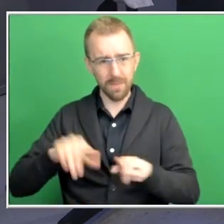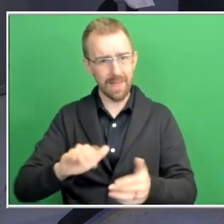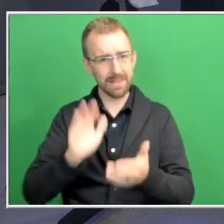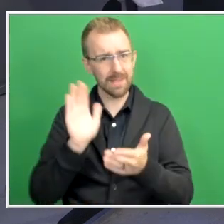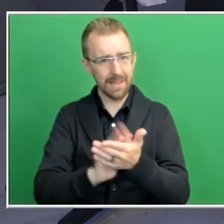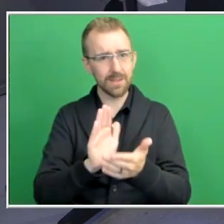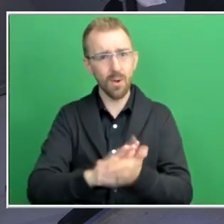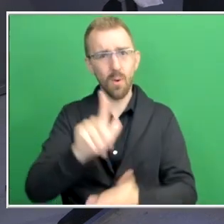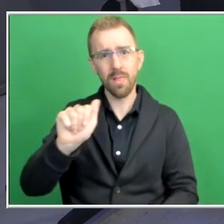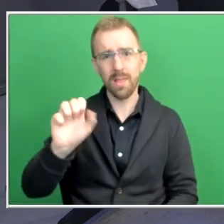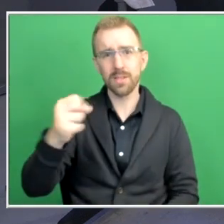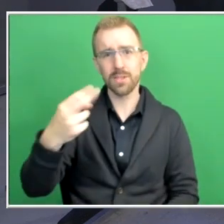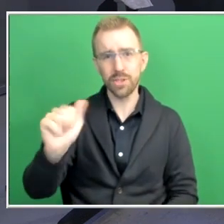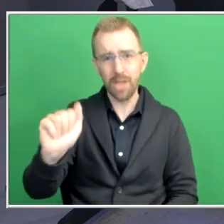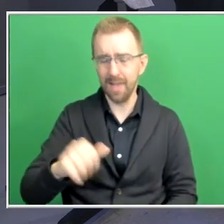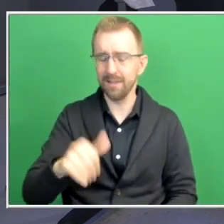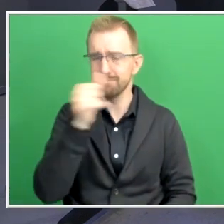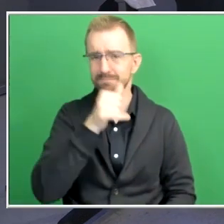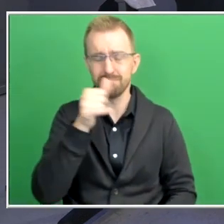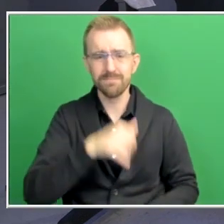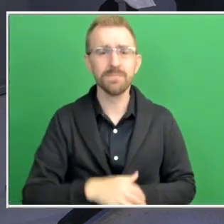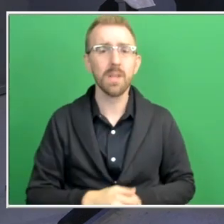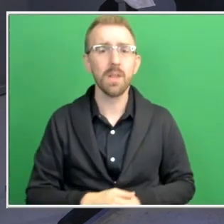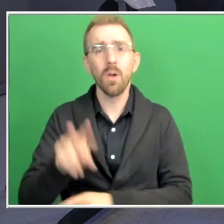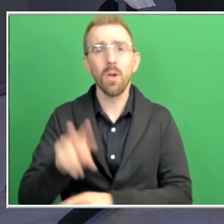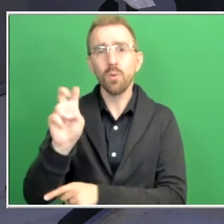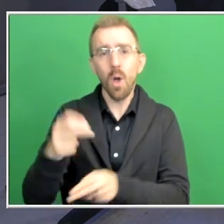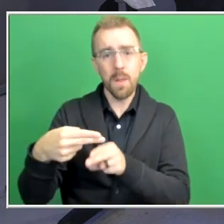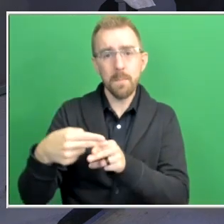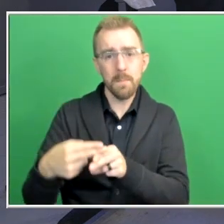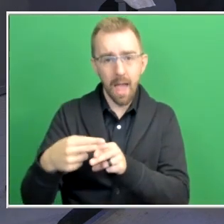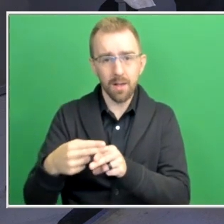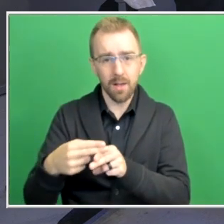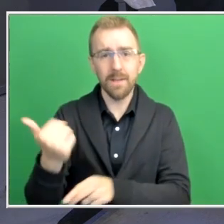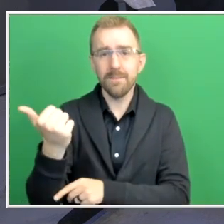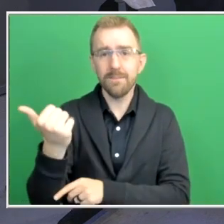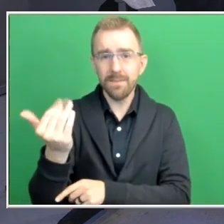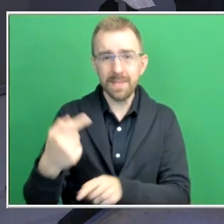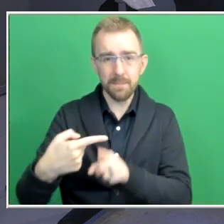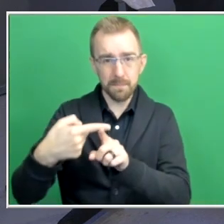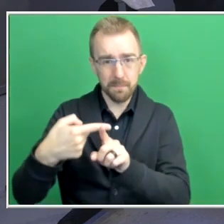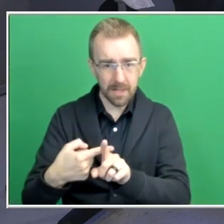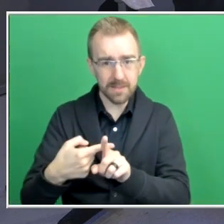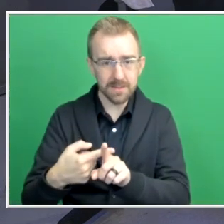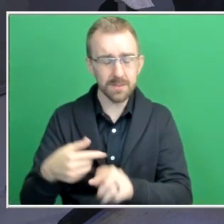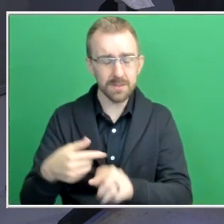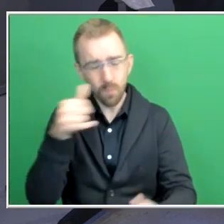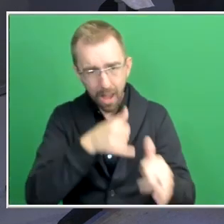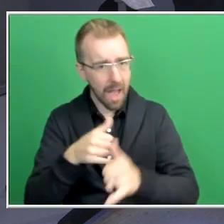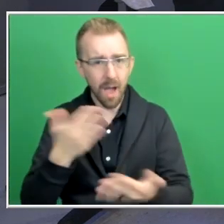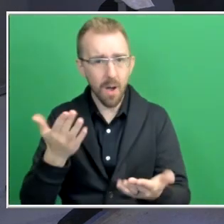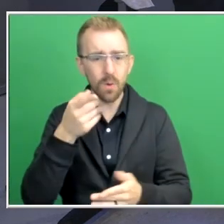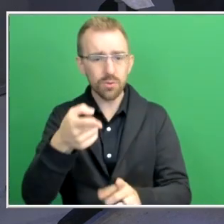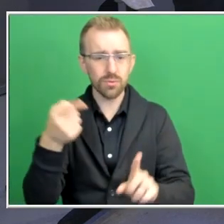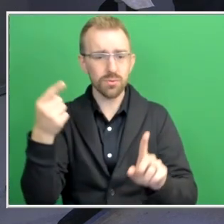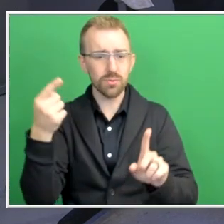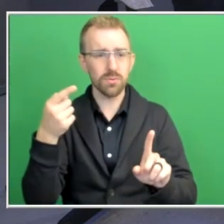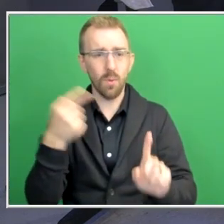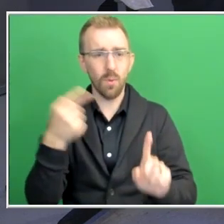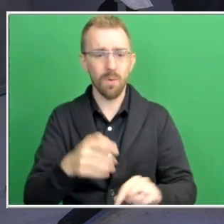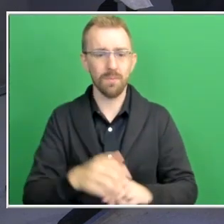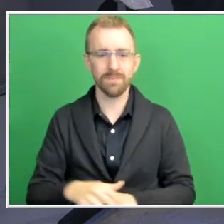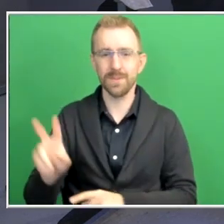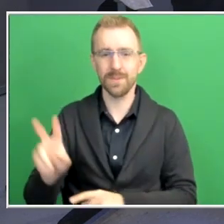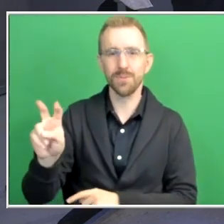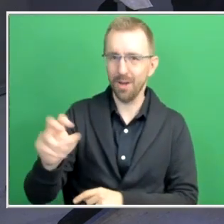right there. So 200 pounds, 15 months, holy moly, what's your goal? My goal was 200. All right,